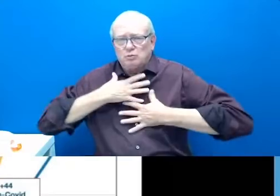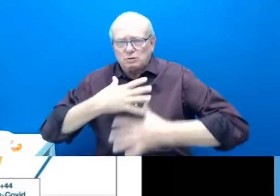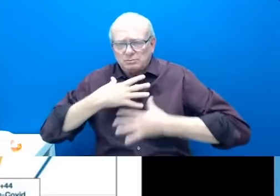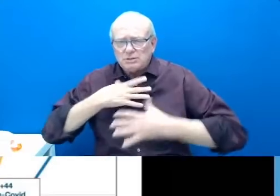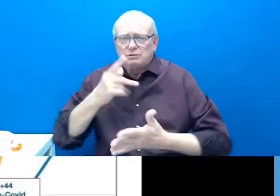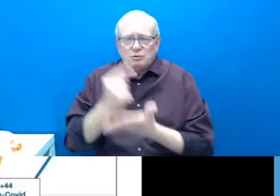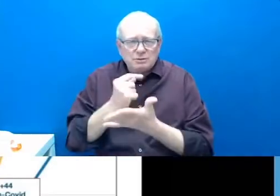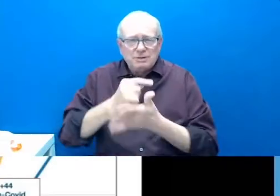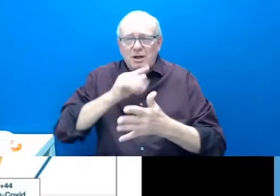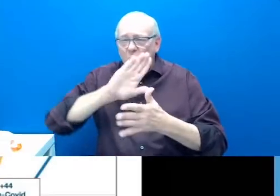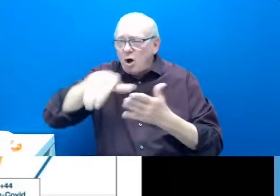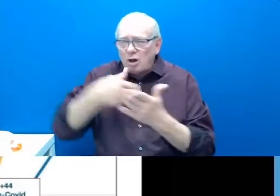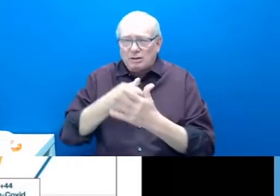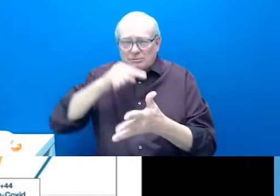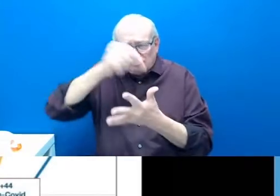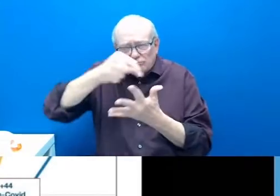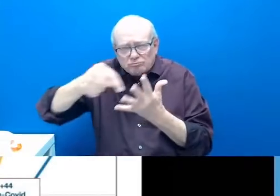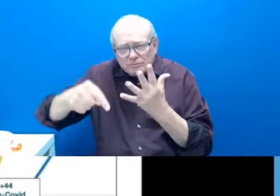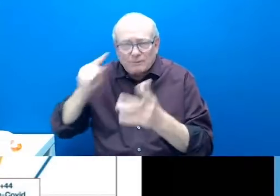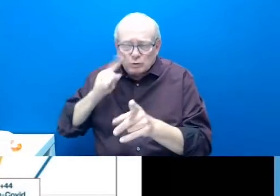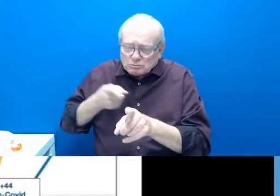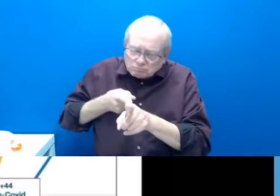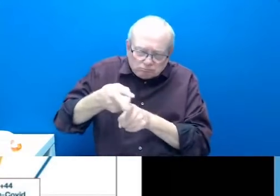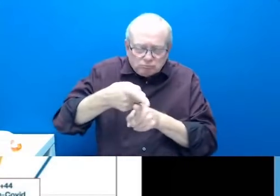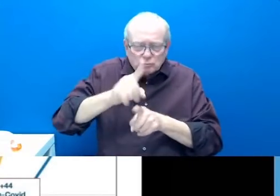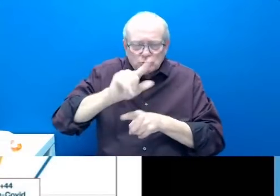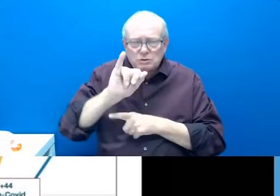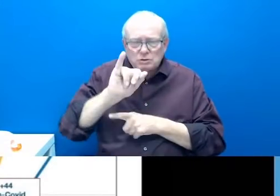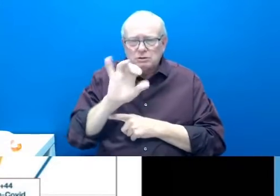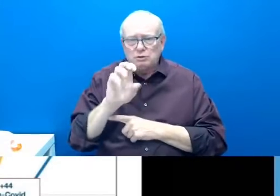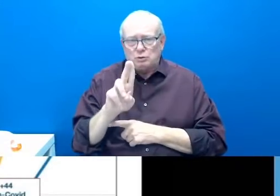etc. Once we get above that line,